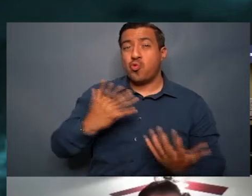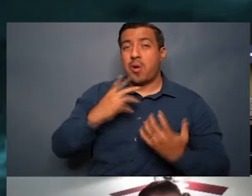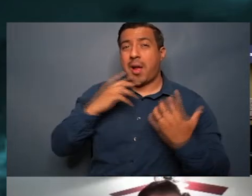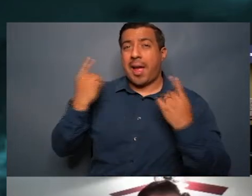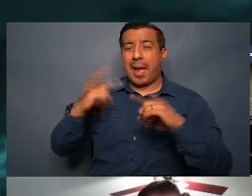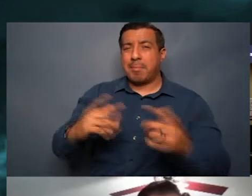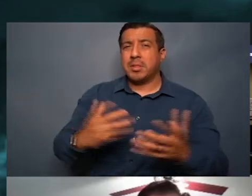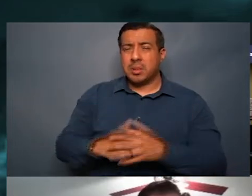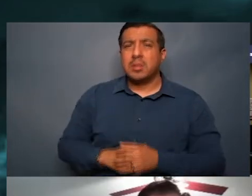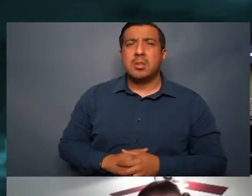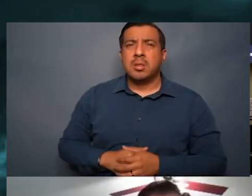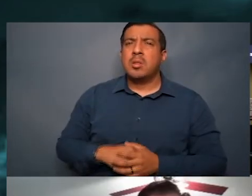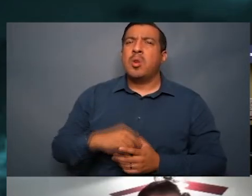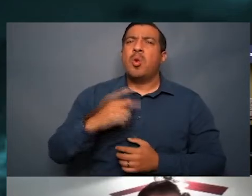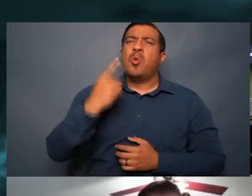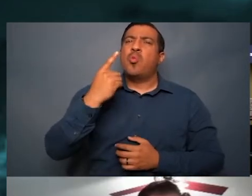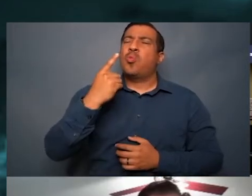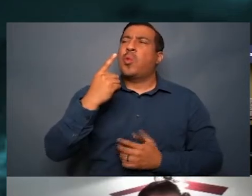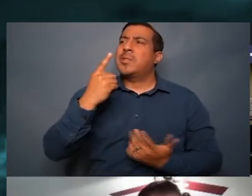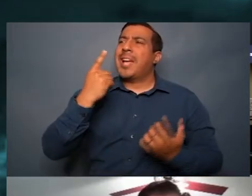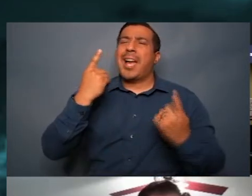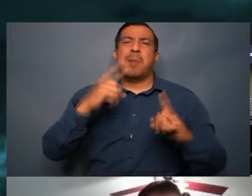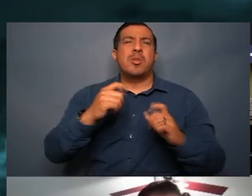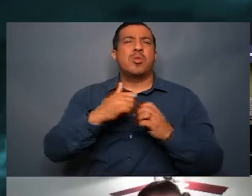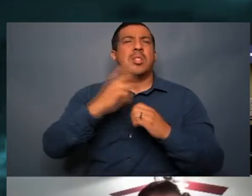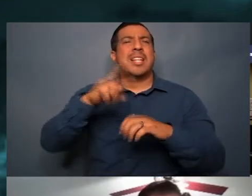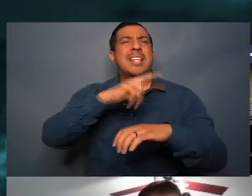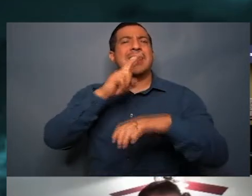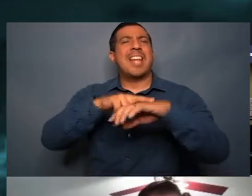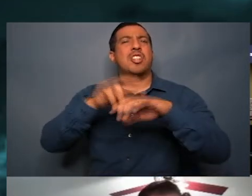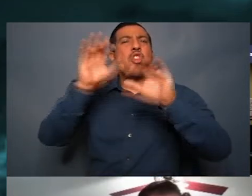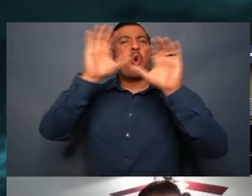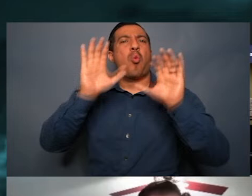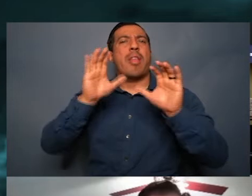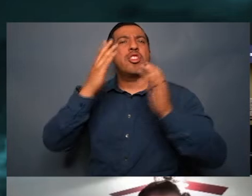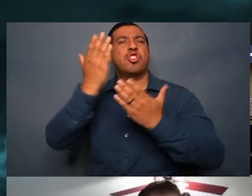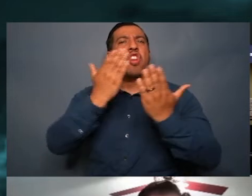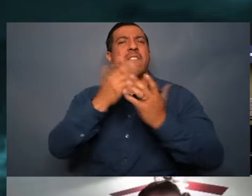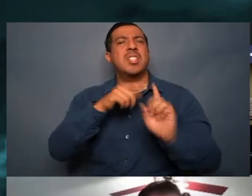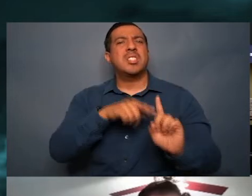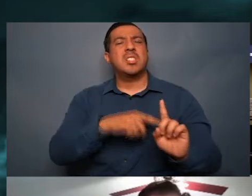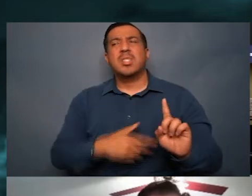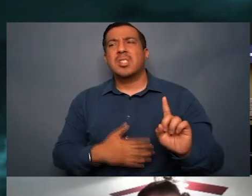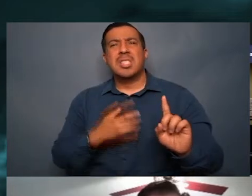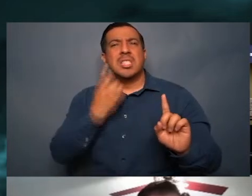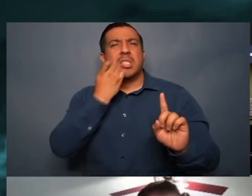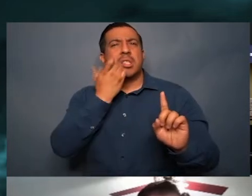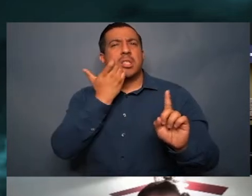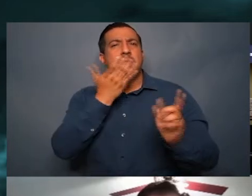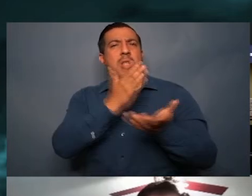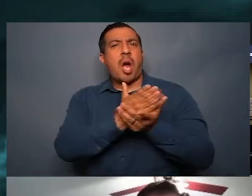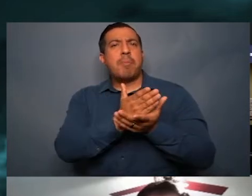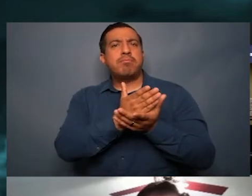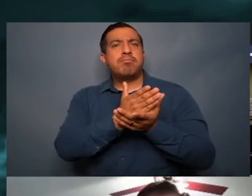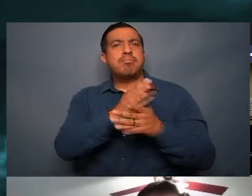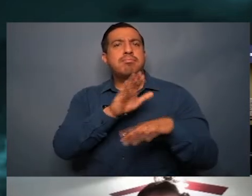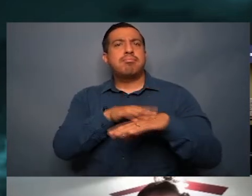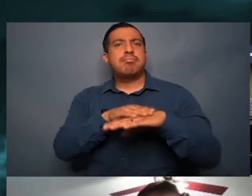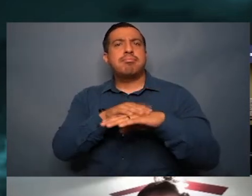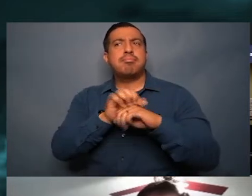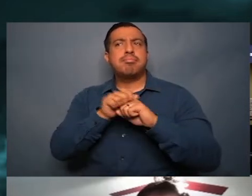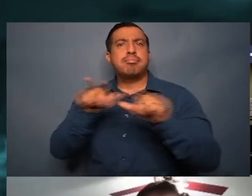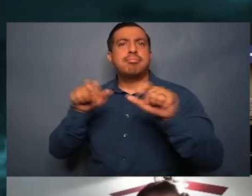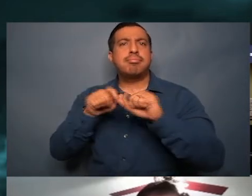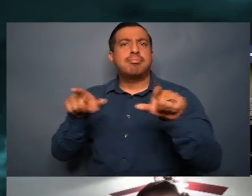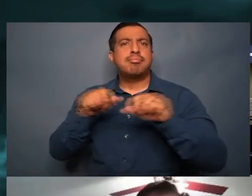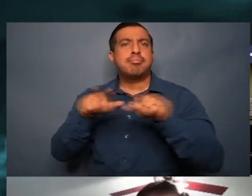happened was when the National Weather Service stopped putting out warnings for entire counties and